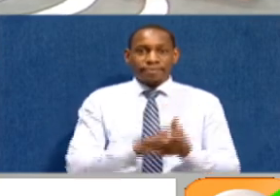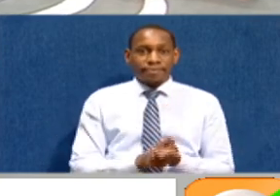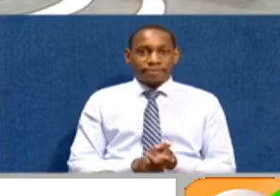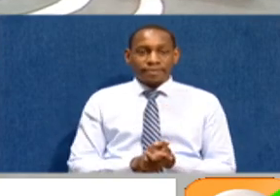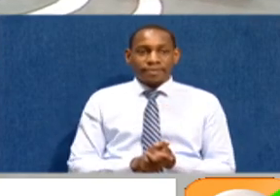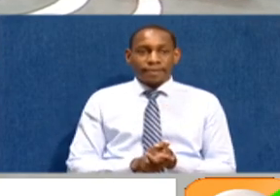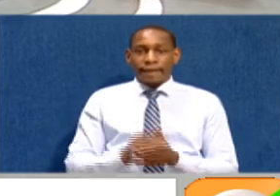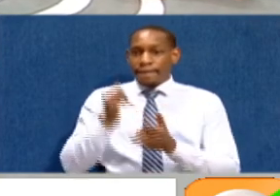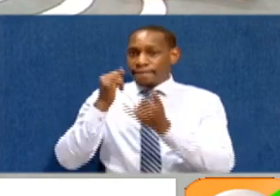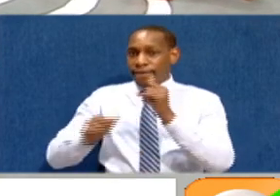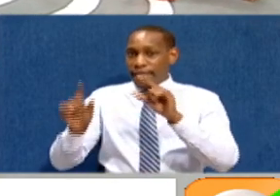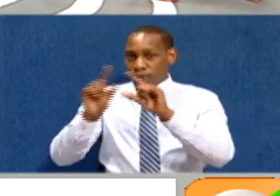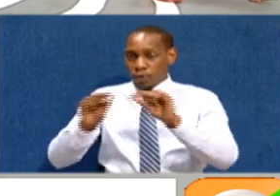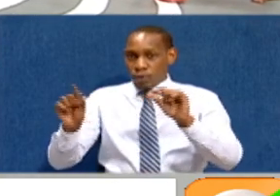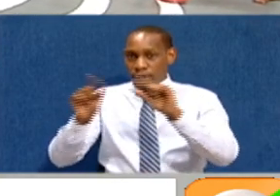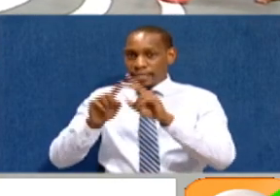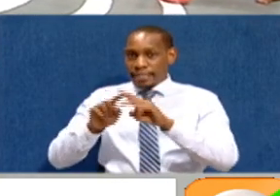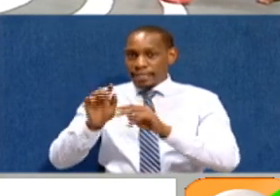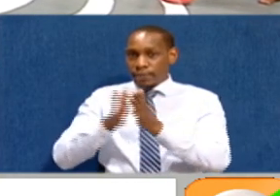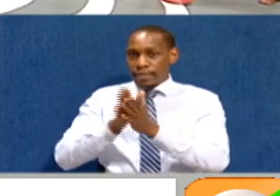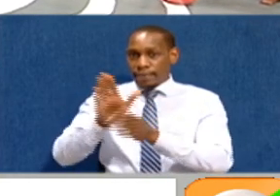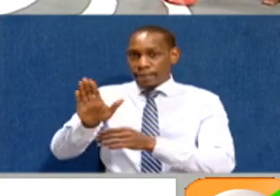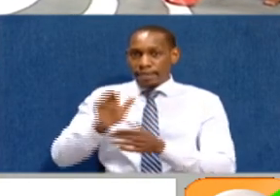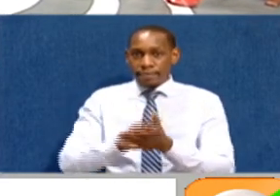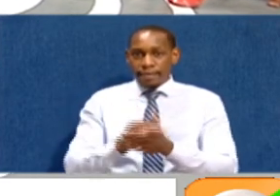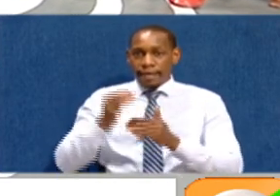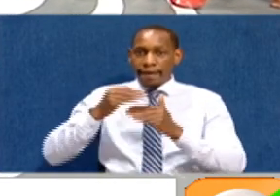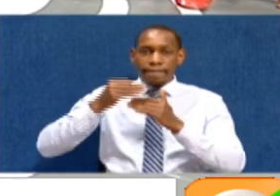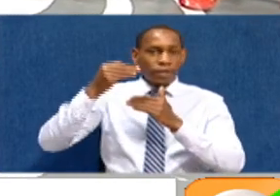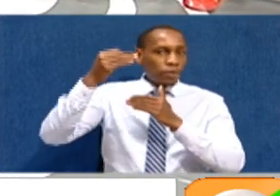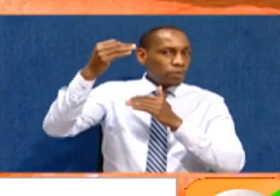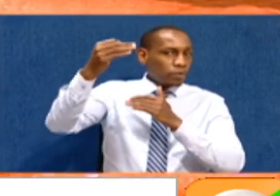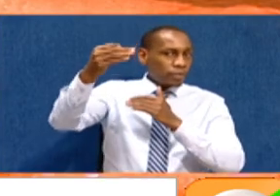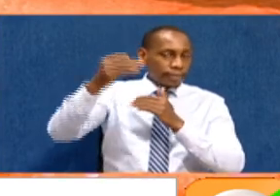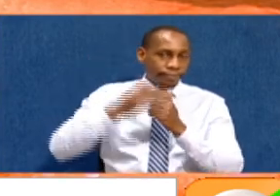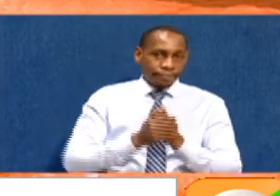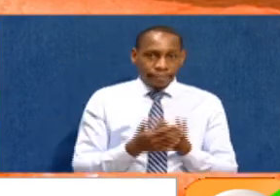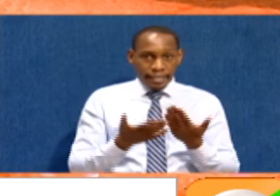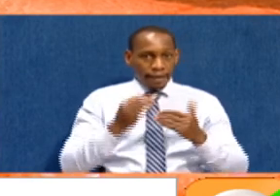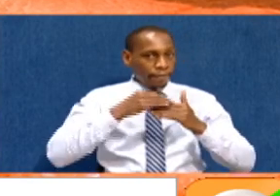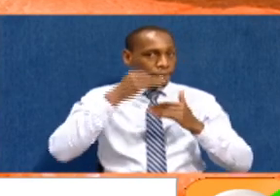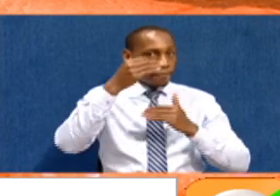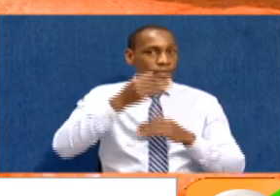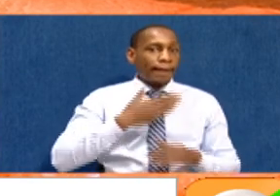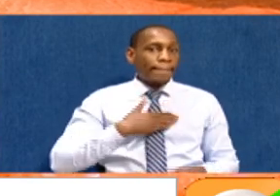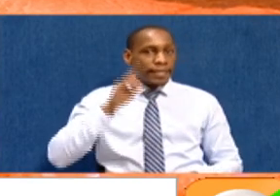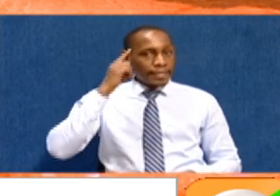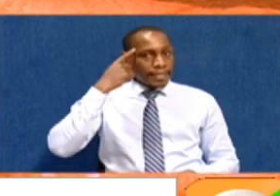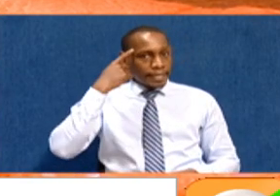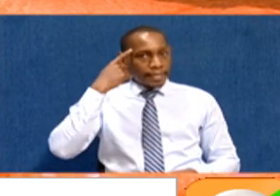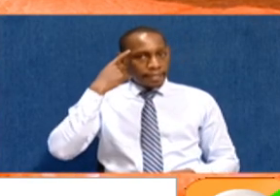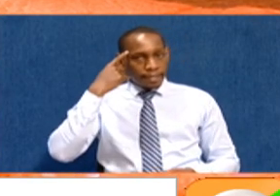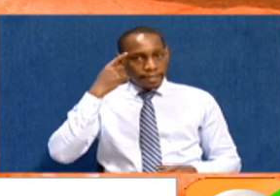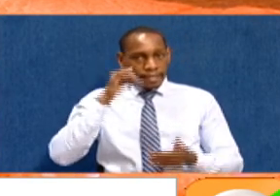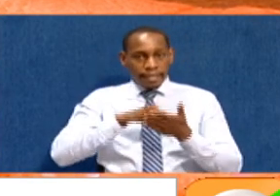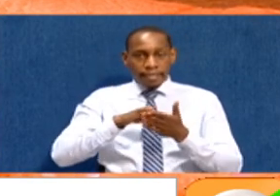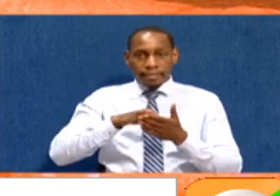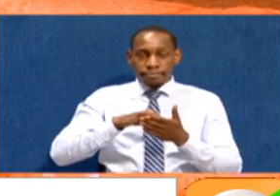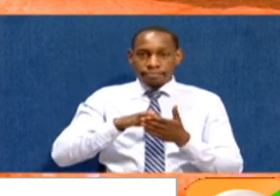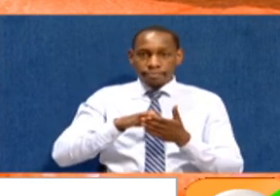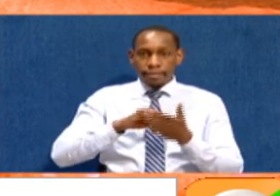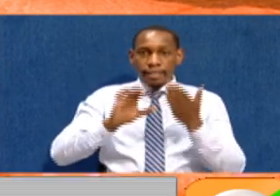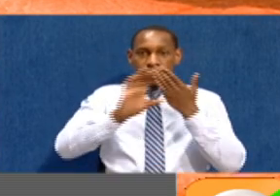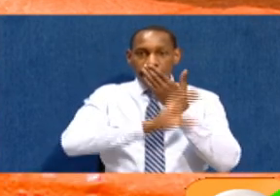Gentlemen, some closing thoughts. Barack, let's start with you. Going forward. Going forward, I think this is our country, as